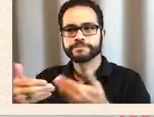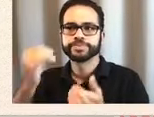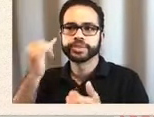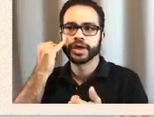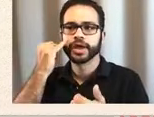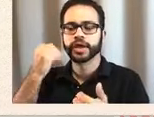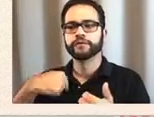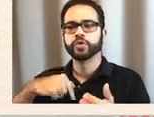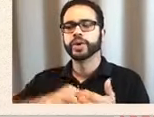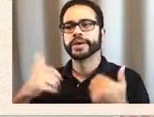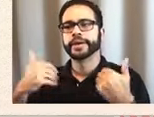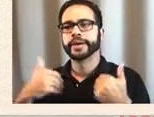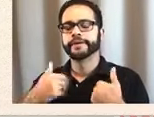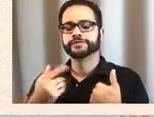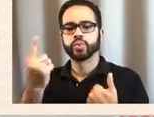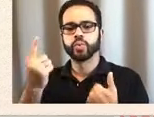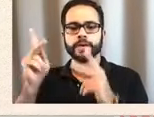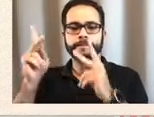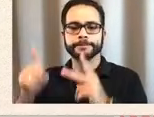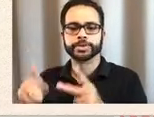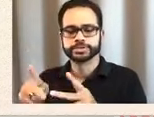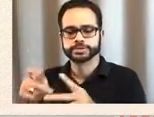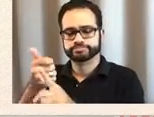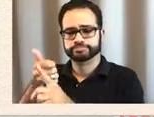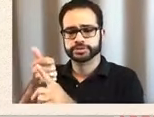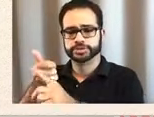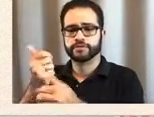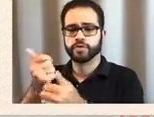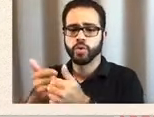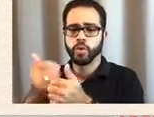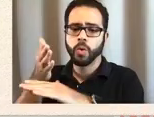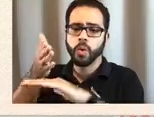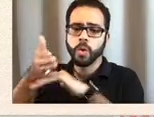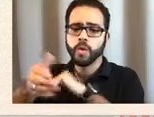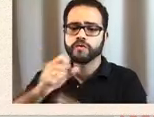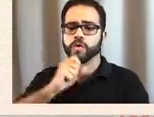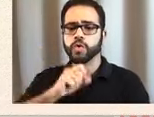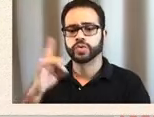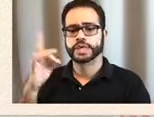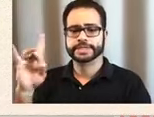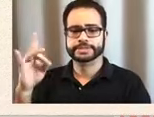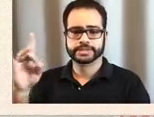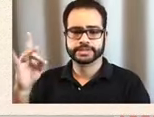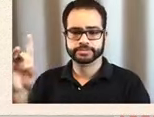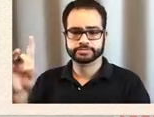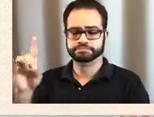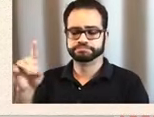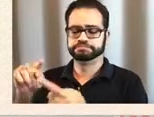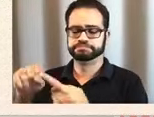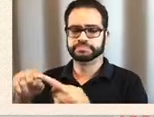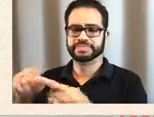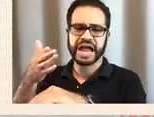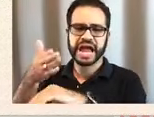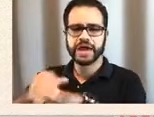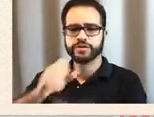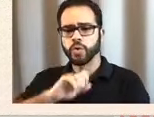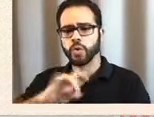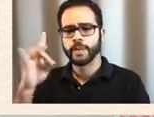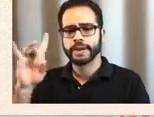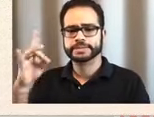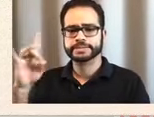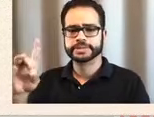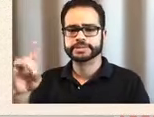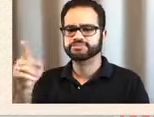is over the age of 18, who after the age of 18 has lost